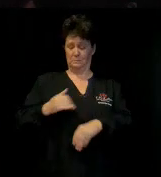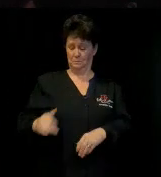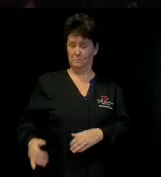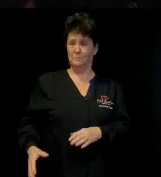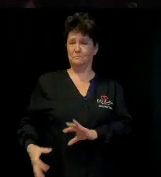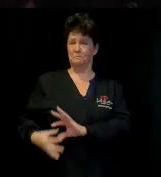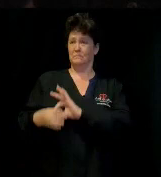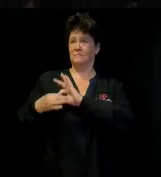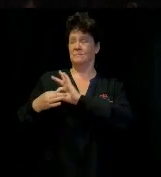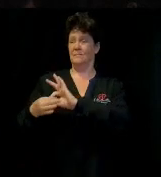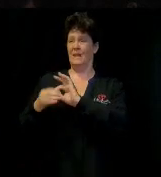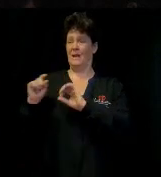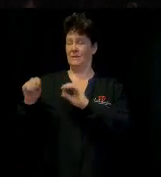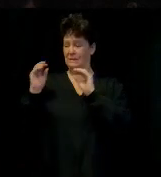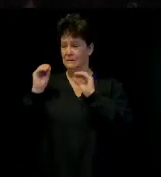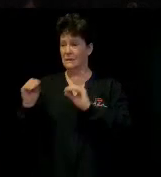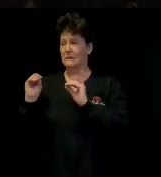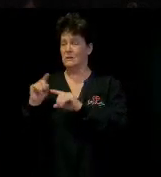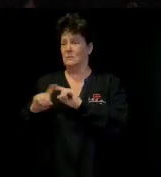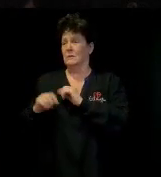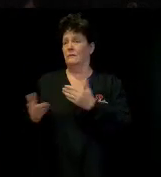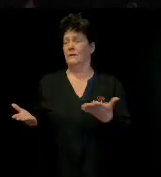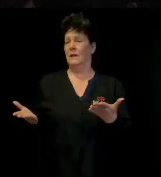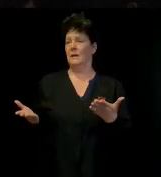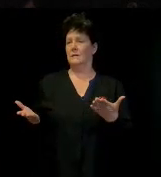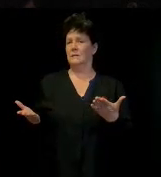be intentional to actually mean something.